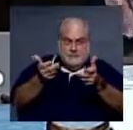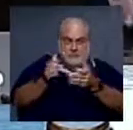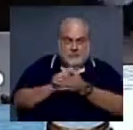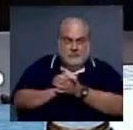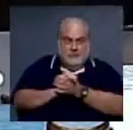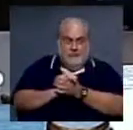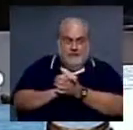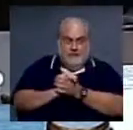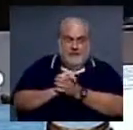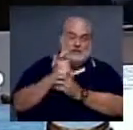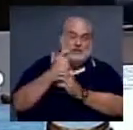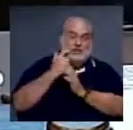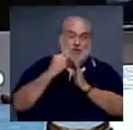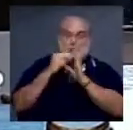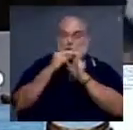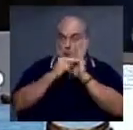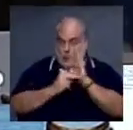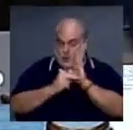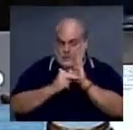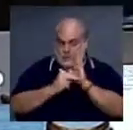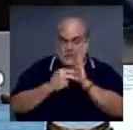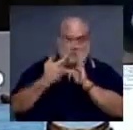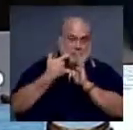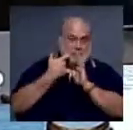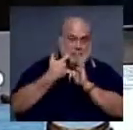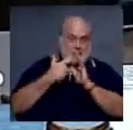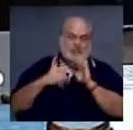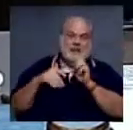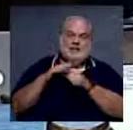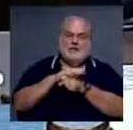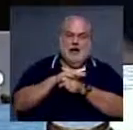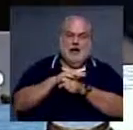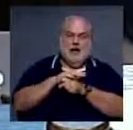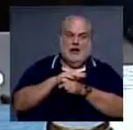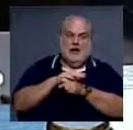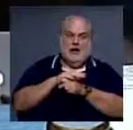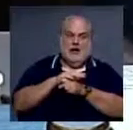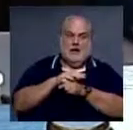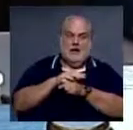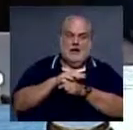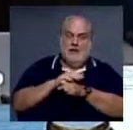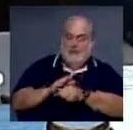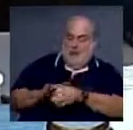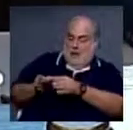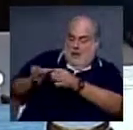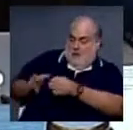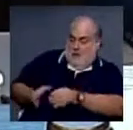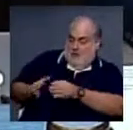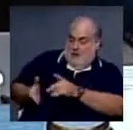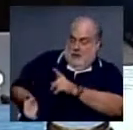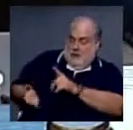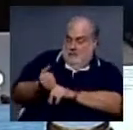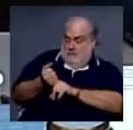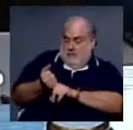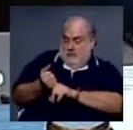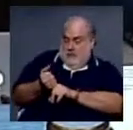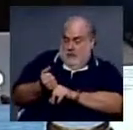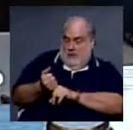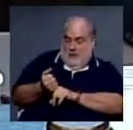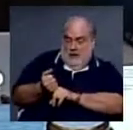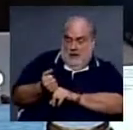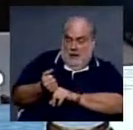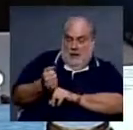and if you read just recently, an entire flip. Now, if a person gets arrested, a parolee